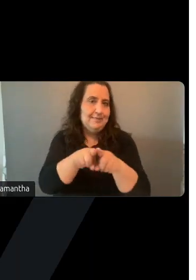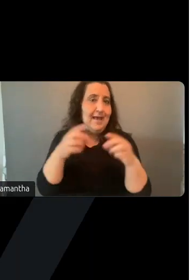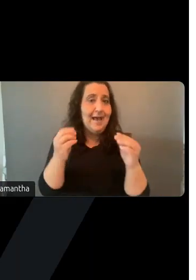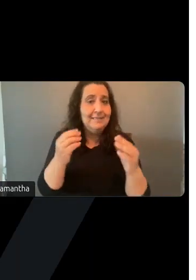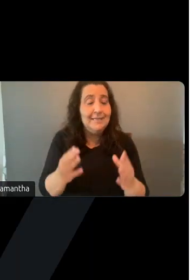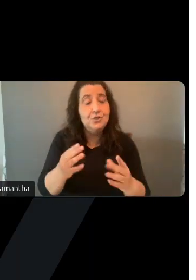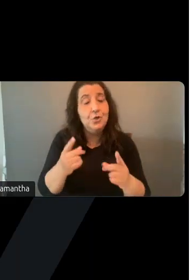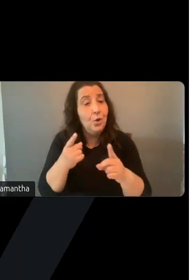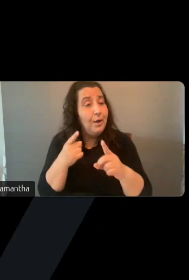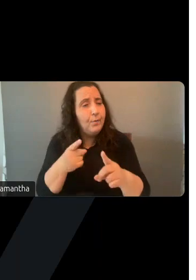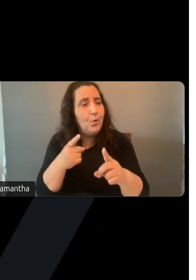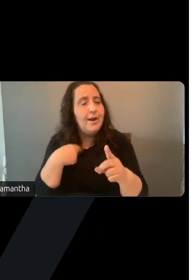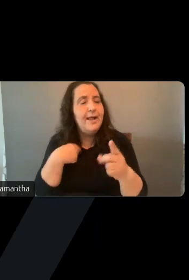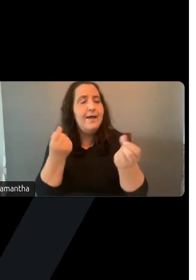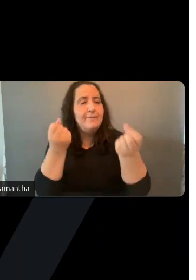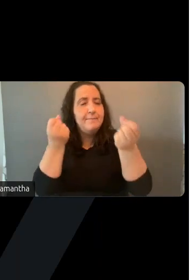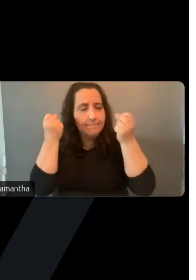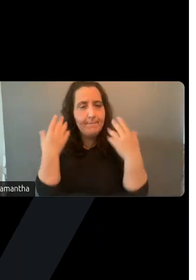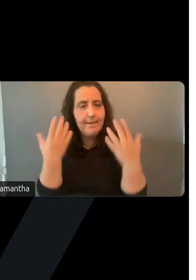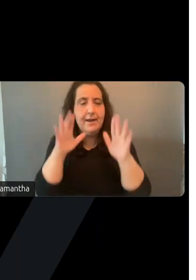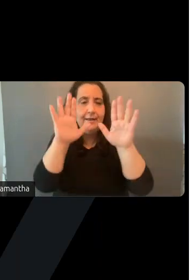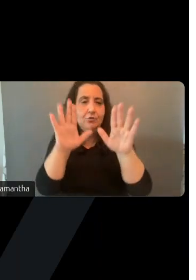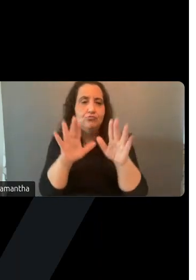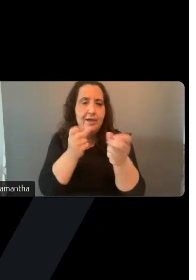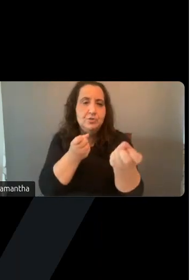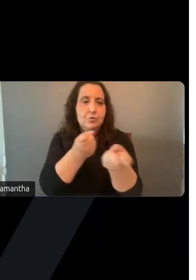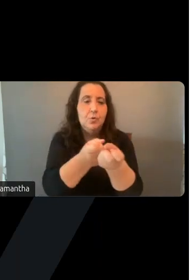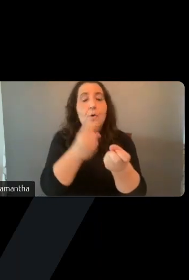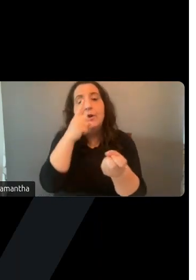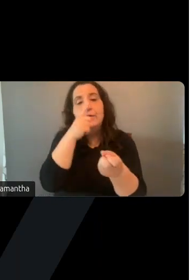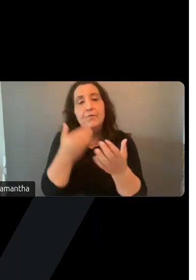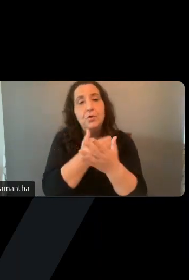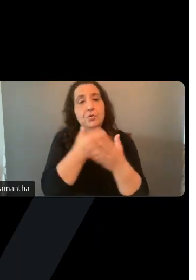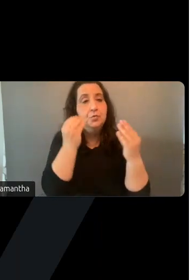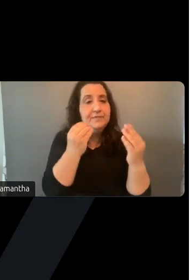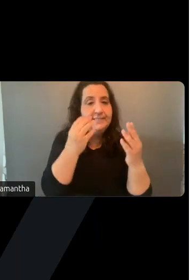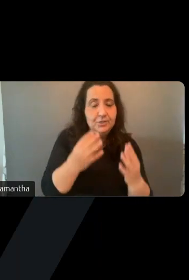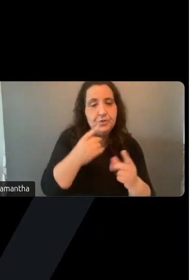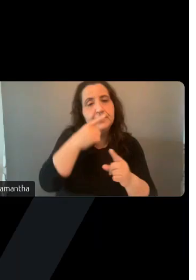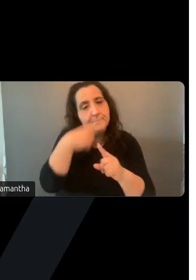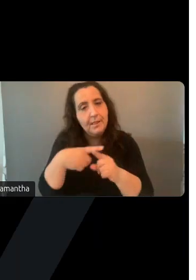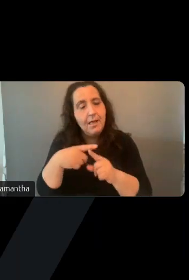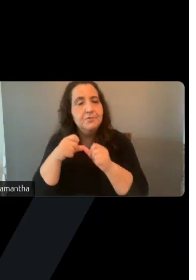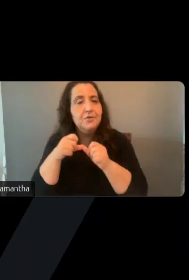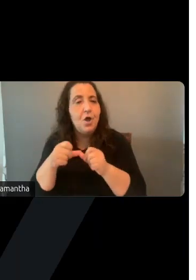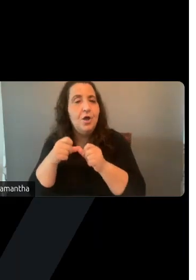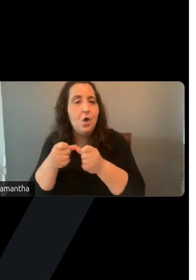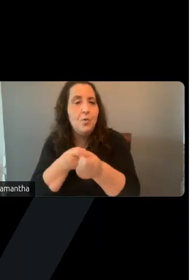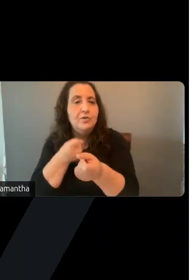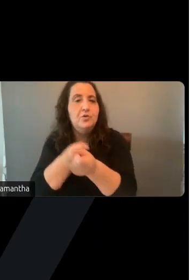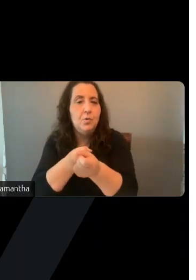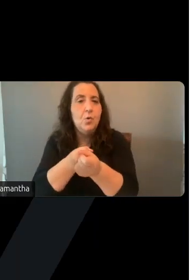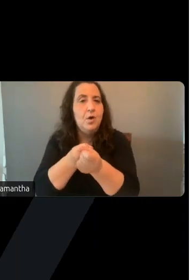supports for new teachers as well as ongoing supports